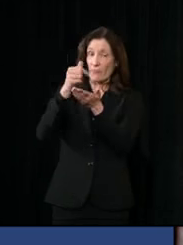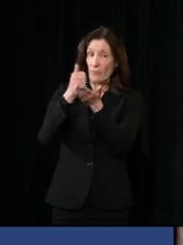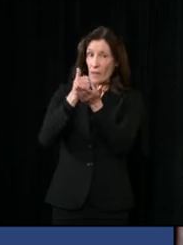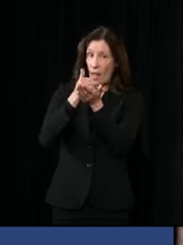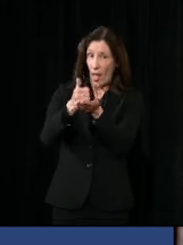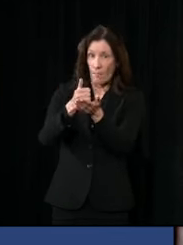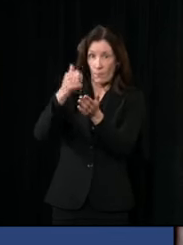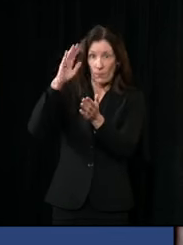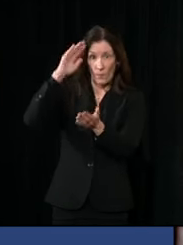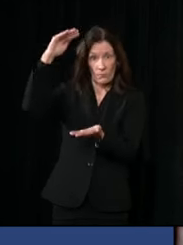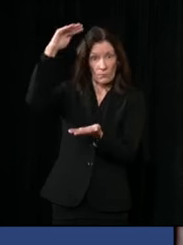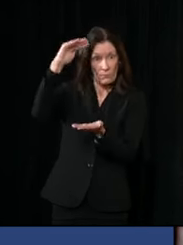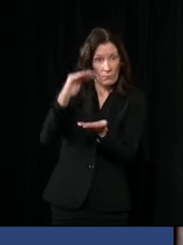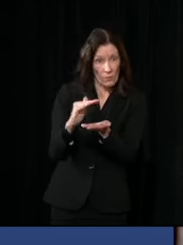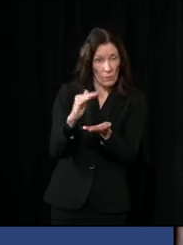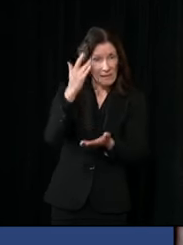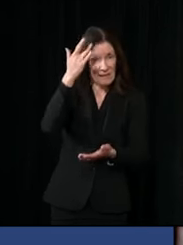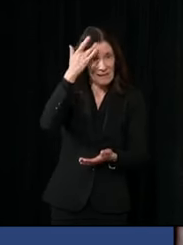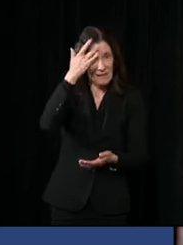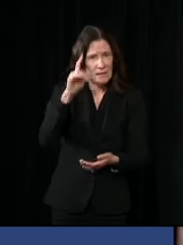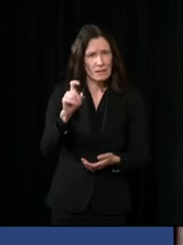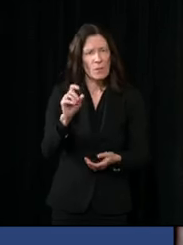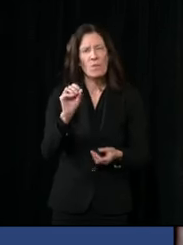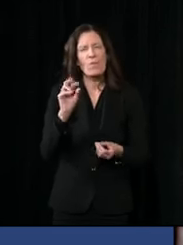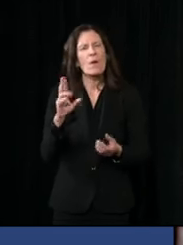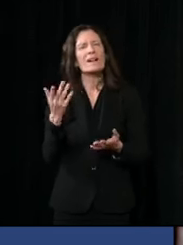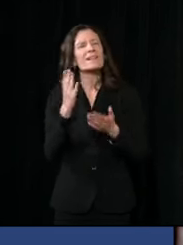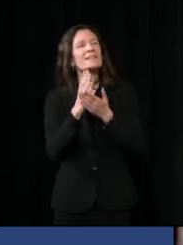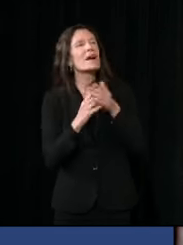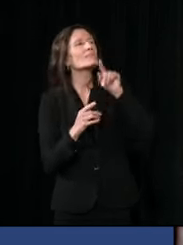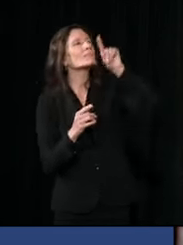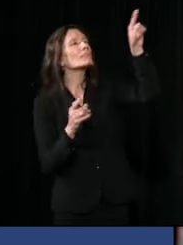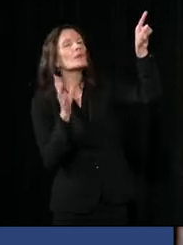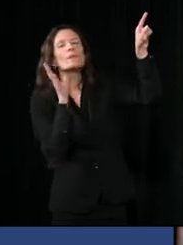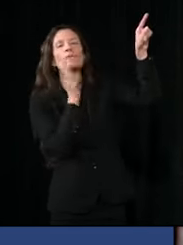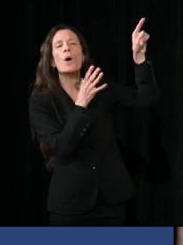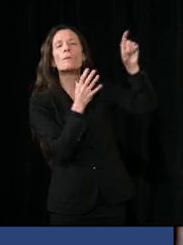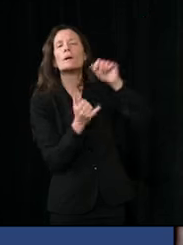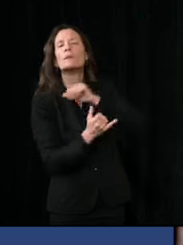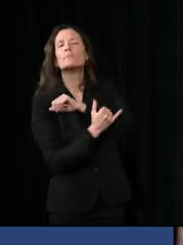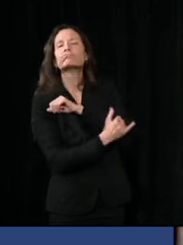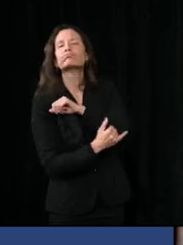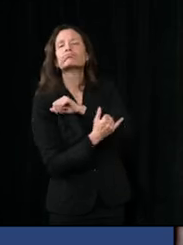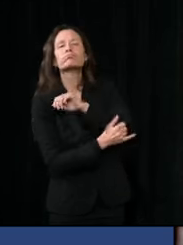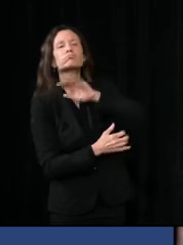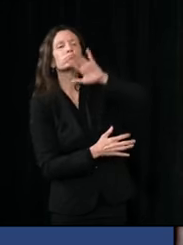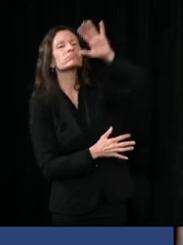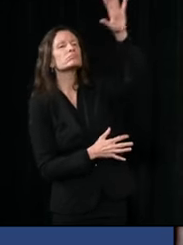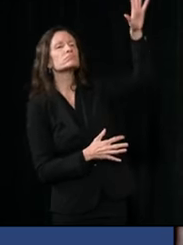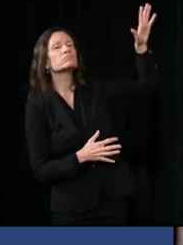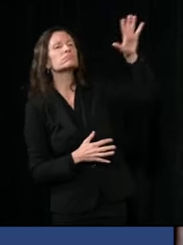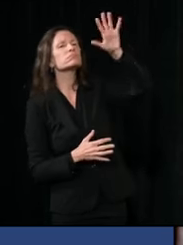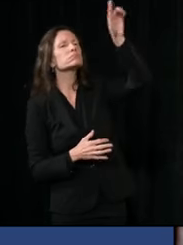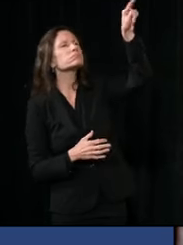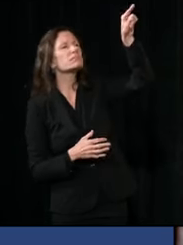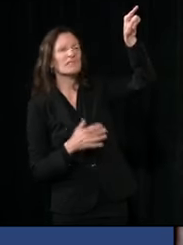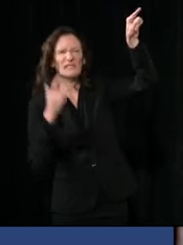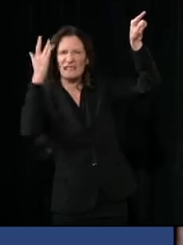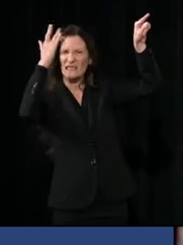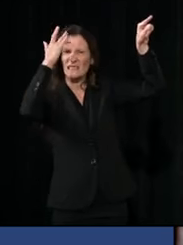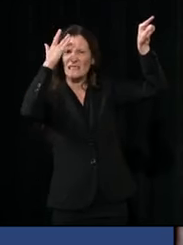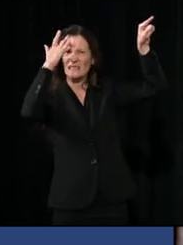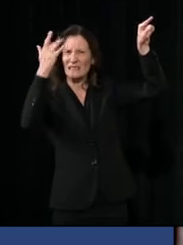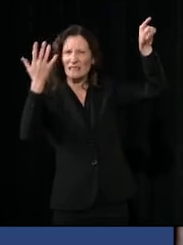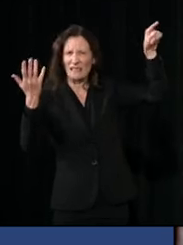Perry, Jefferson, or Elk, which don't have a lot of cases and don't have population density, should be able to reopen more quickly than some